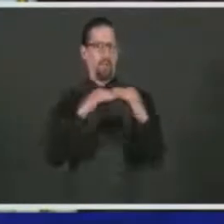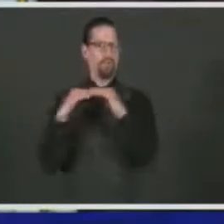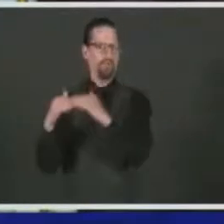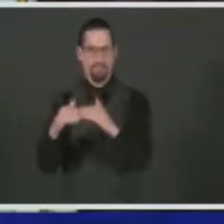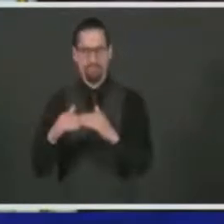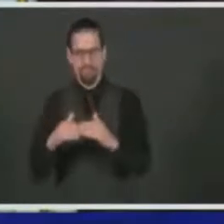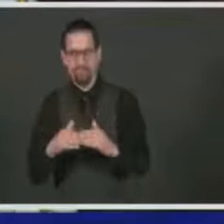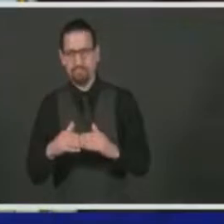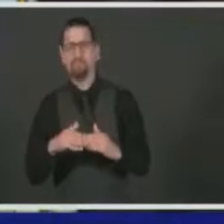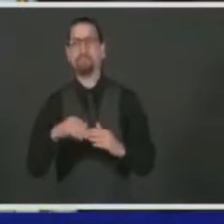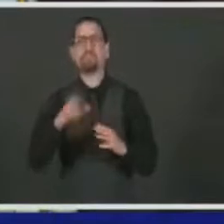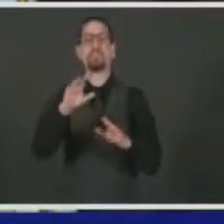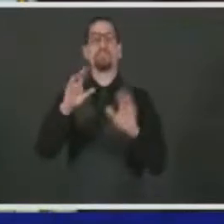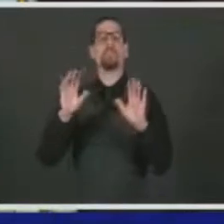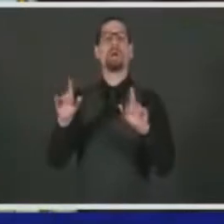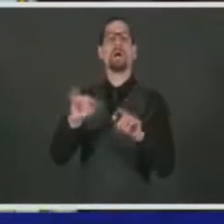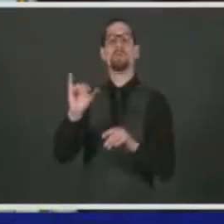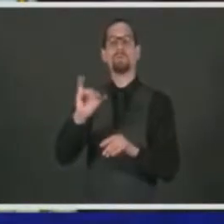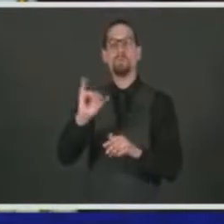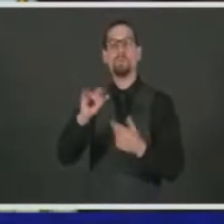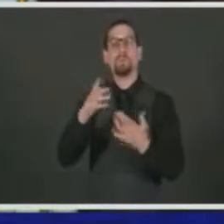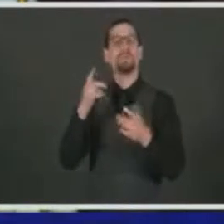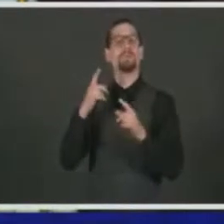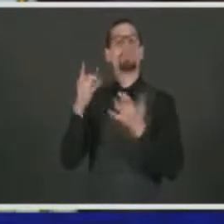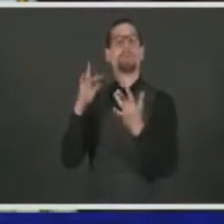we have multilingual